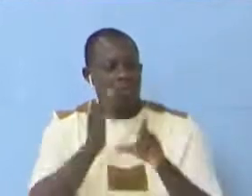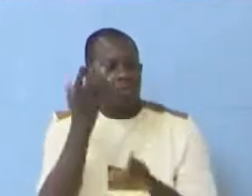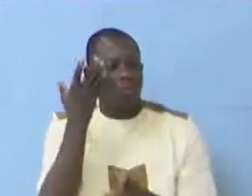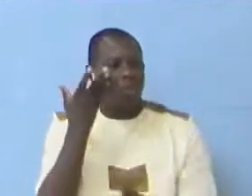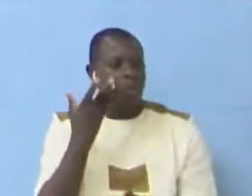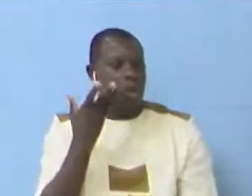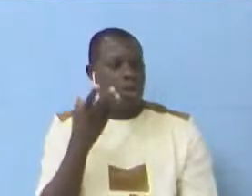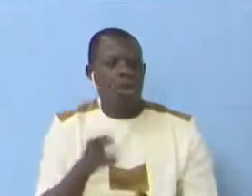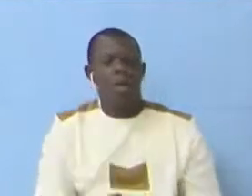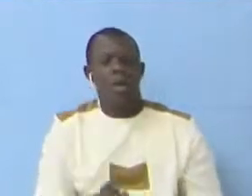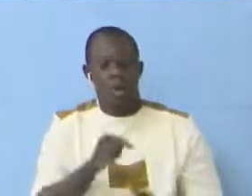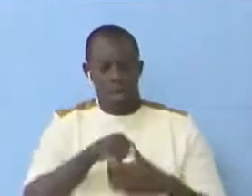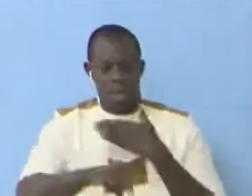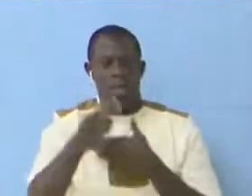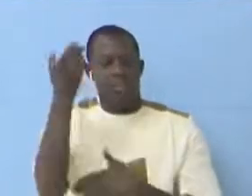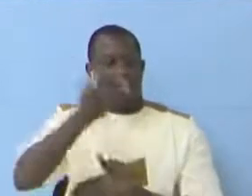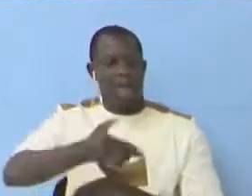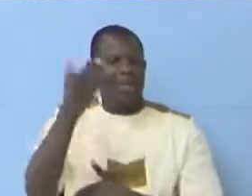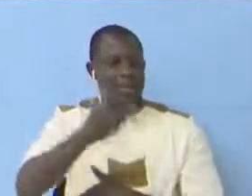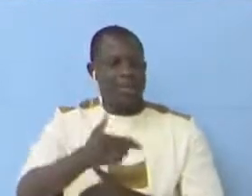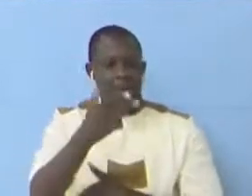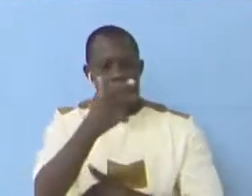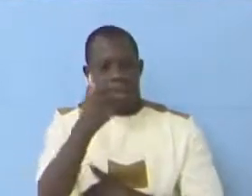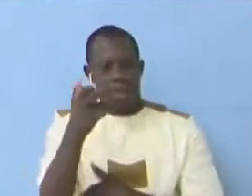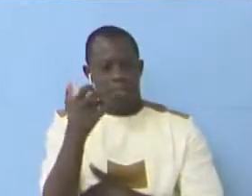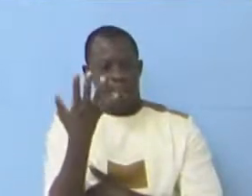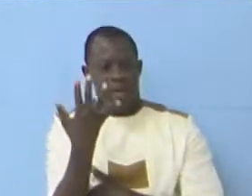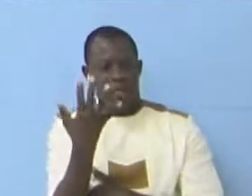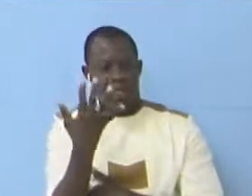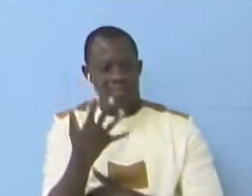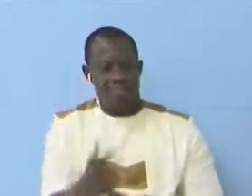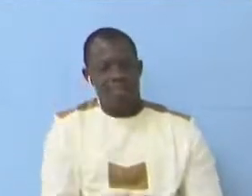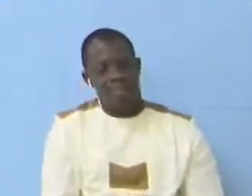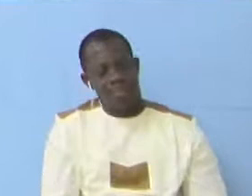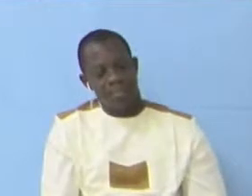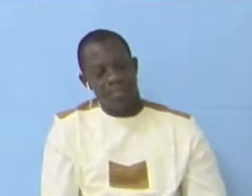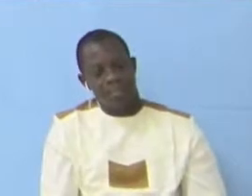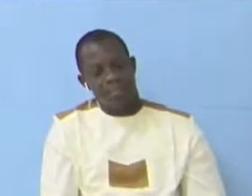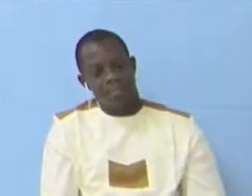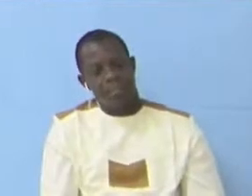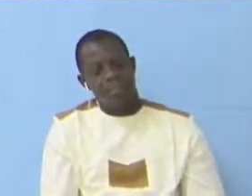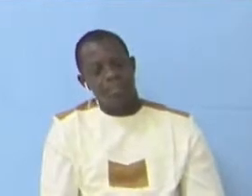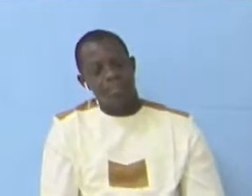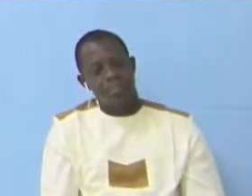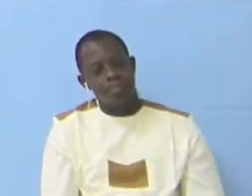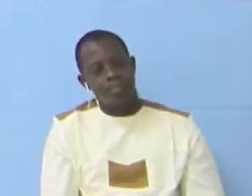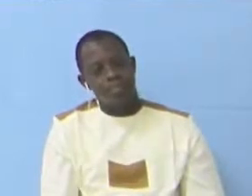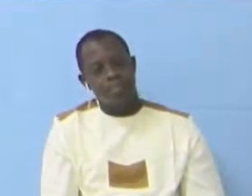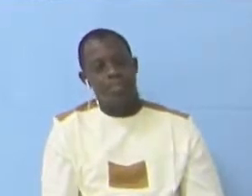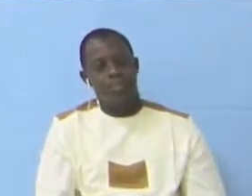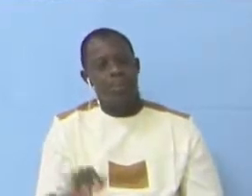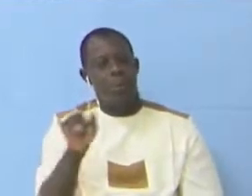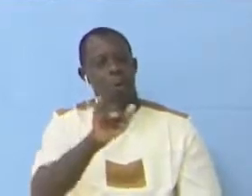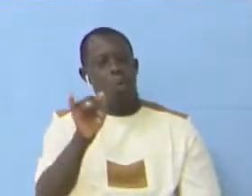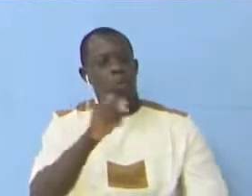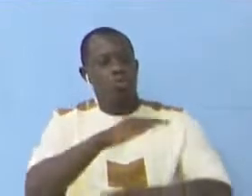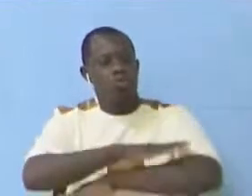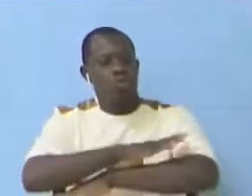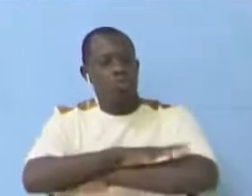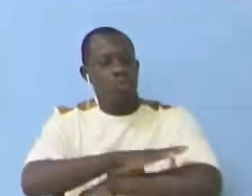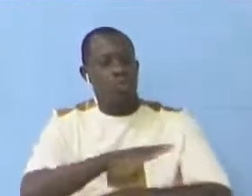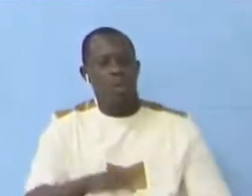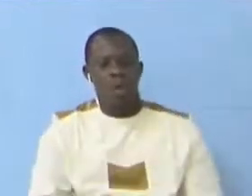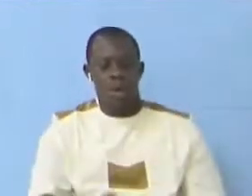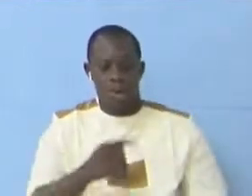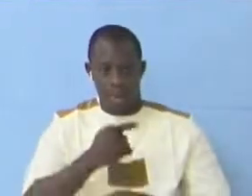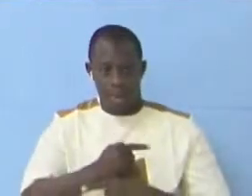O-level? In 1985. After 1985. And in which school? One school.